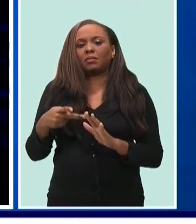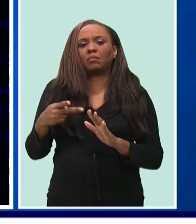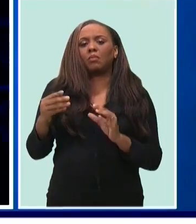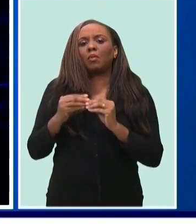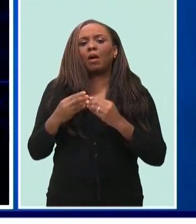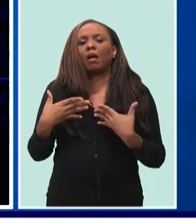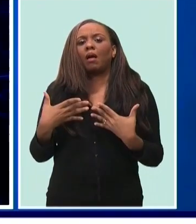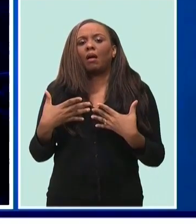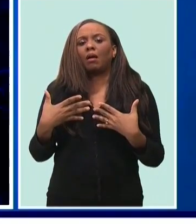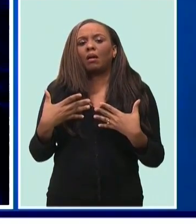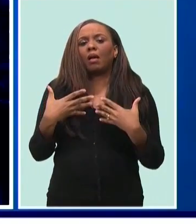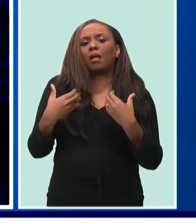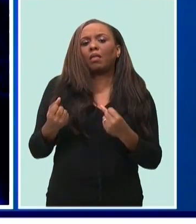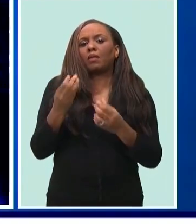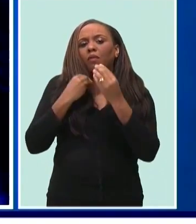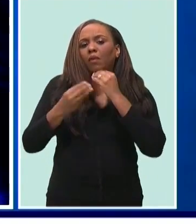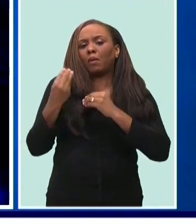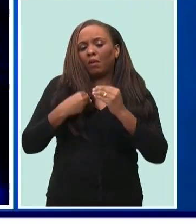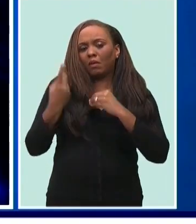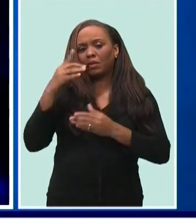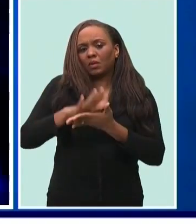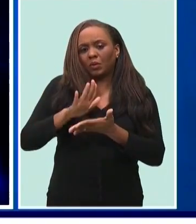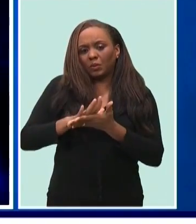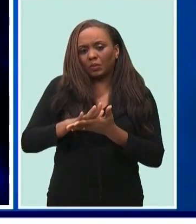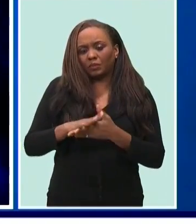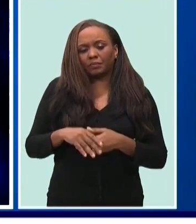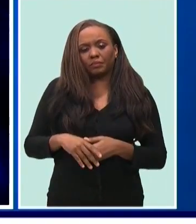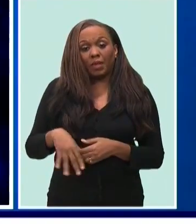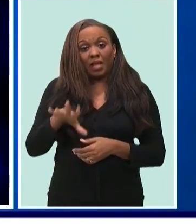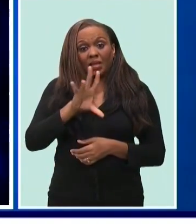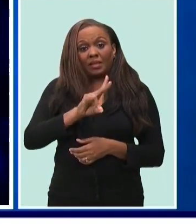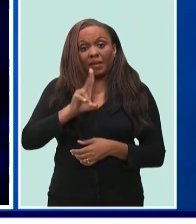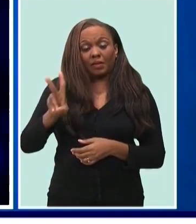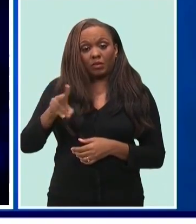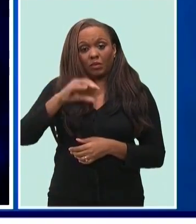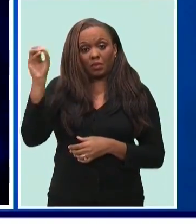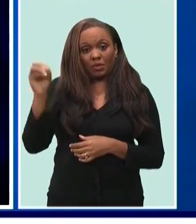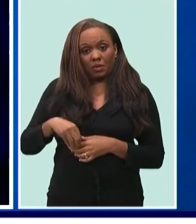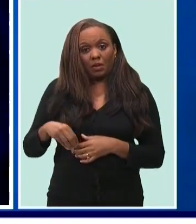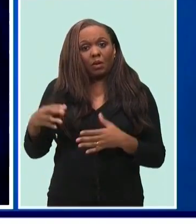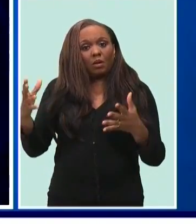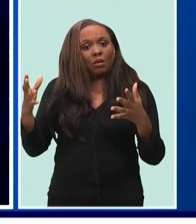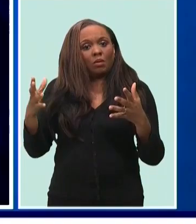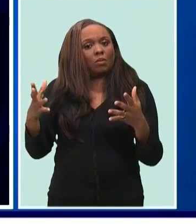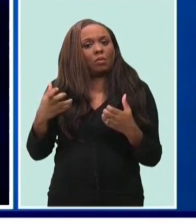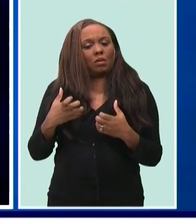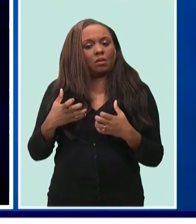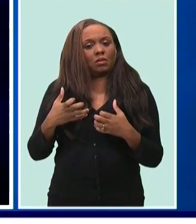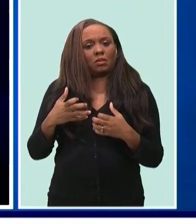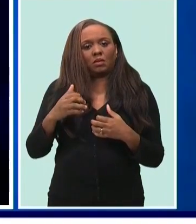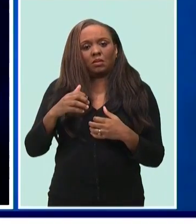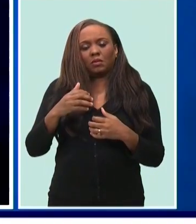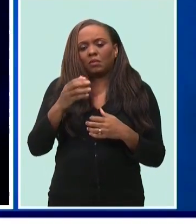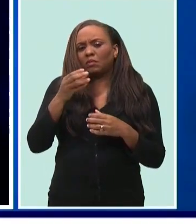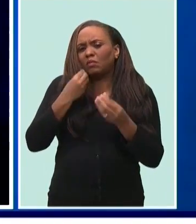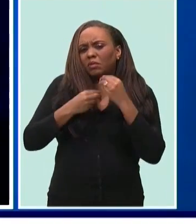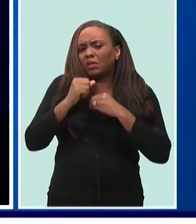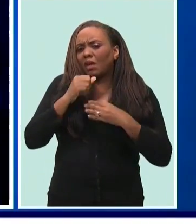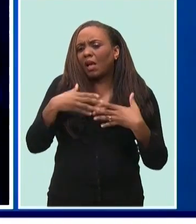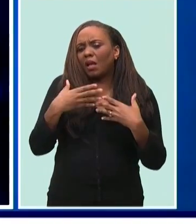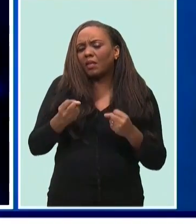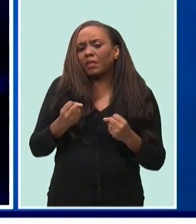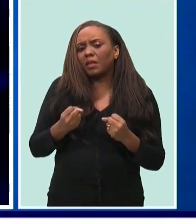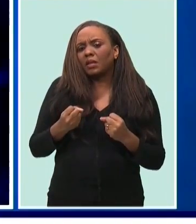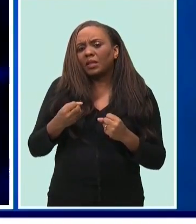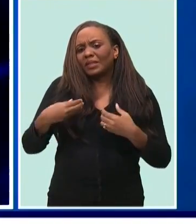in schools. Now, 72% support restricting the sale of unhealthy foods and beverages and marketing